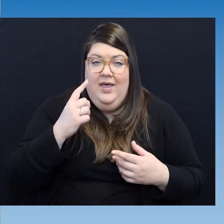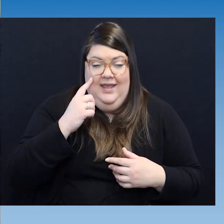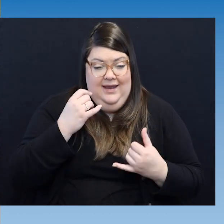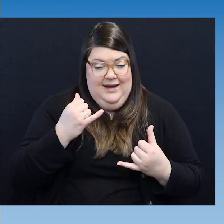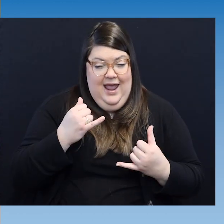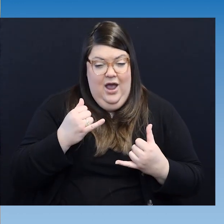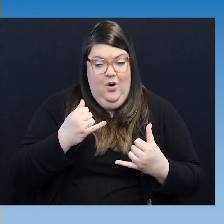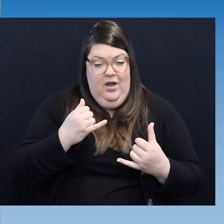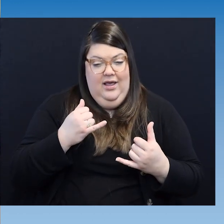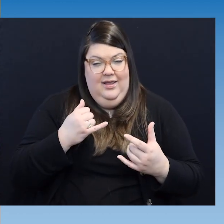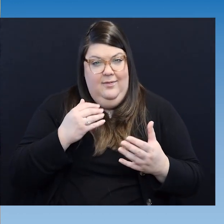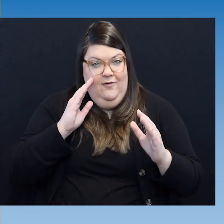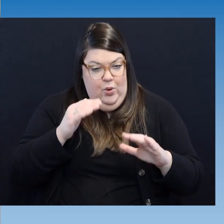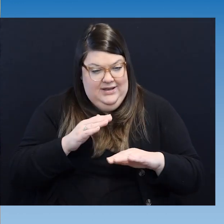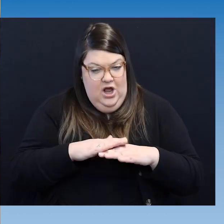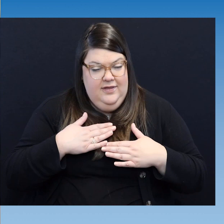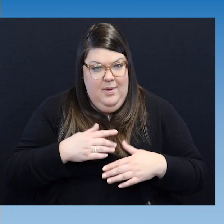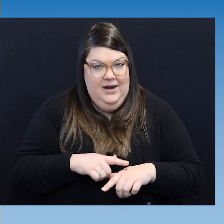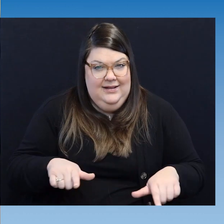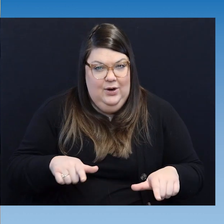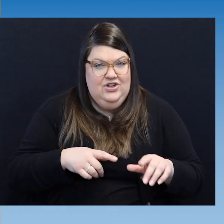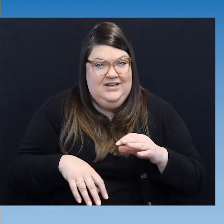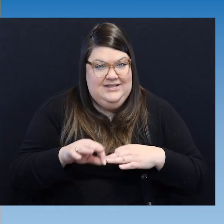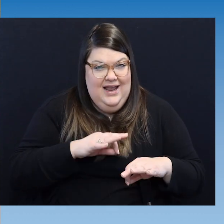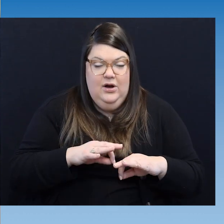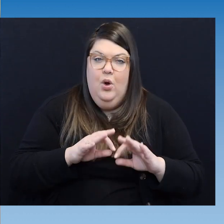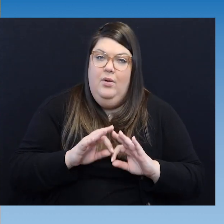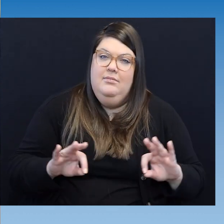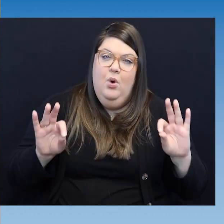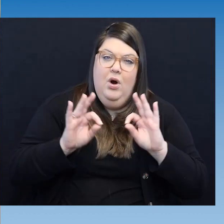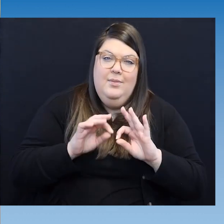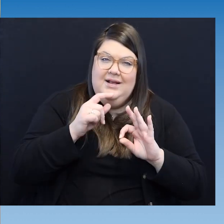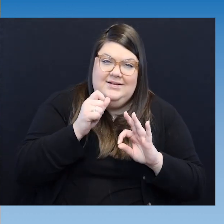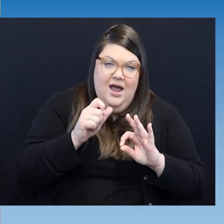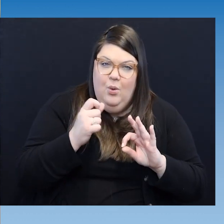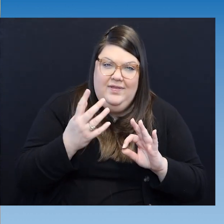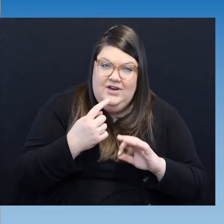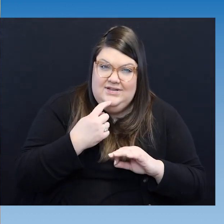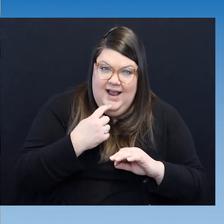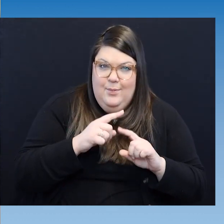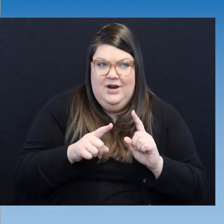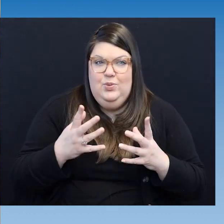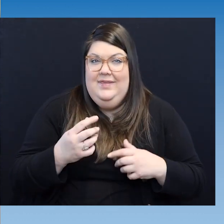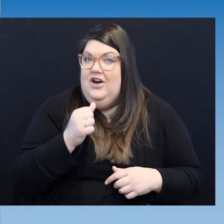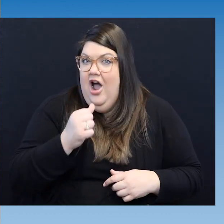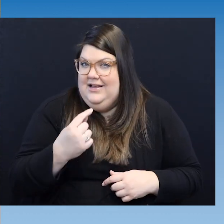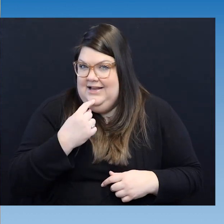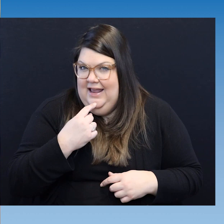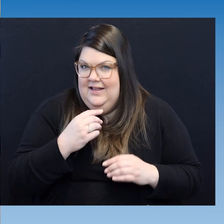zoom in on the body language, because that is so important, because it's not what they're saying, but it's what they're not saying. That's important